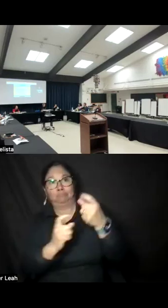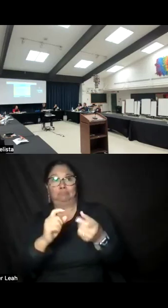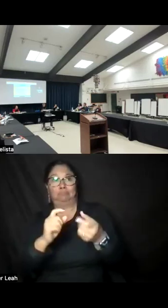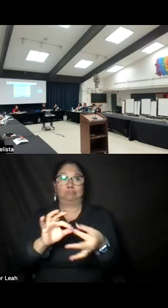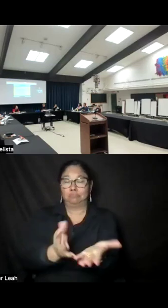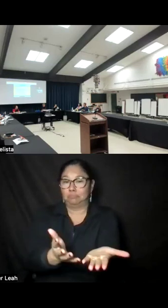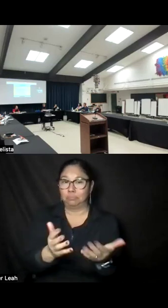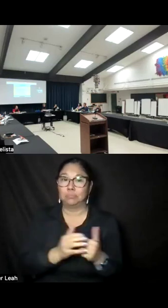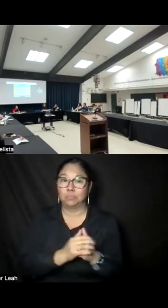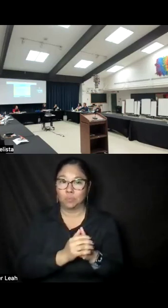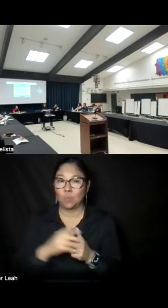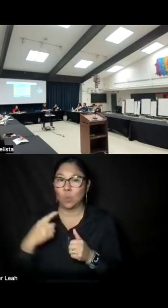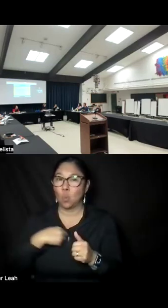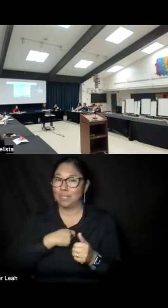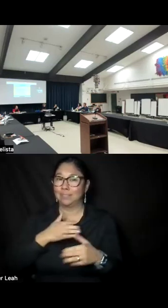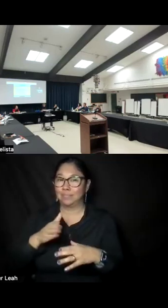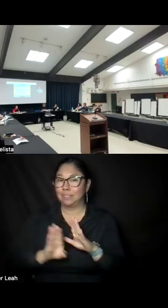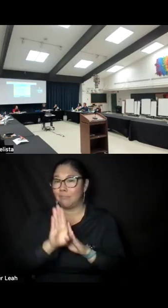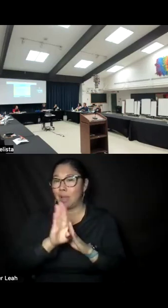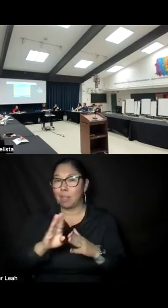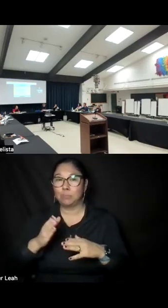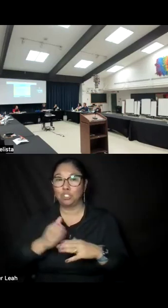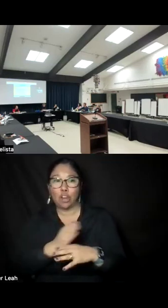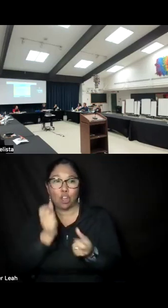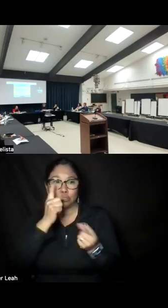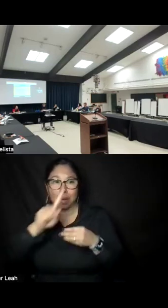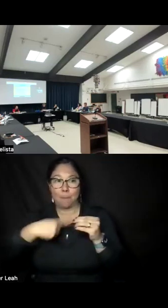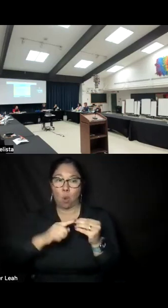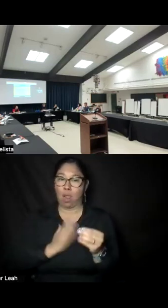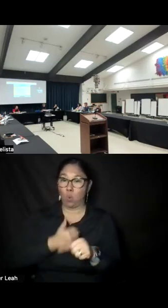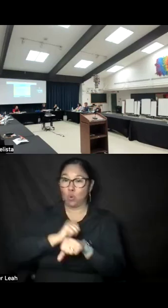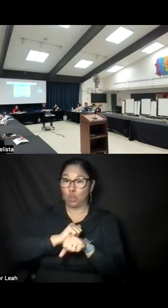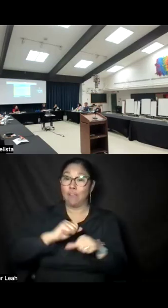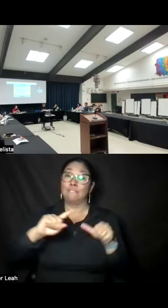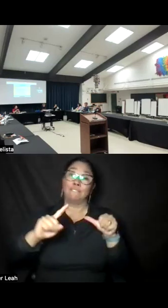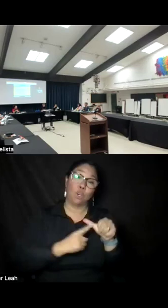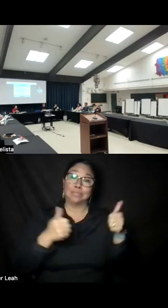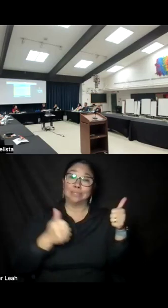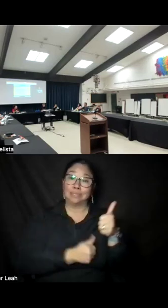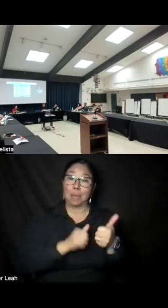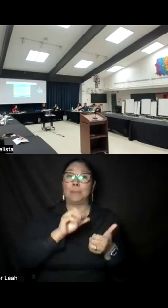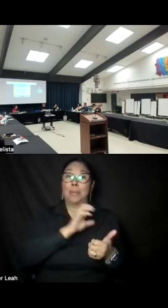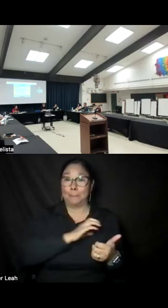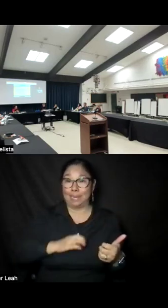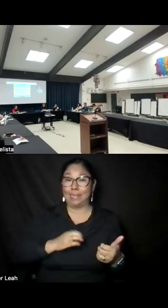that we're developing a shared understanding of the work. So the first subcommittee is the budget subcommittee.